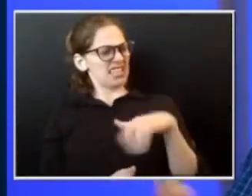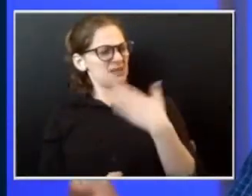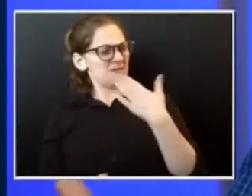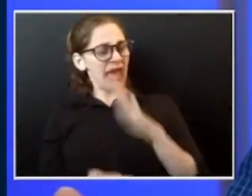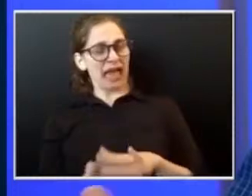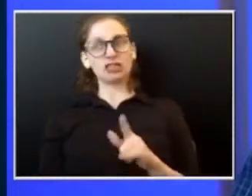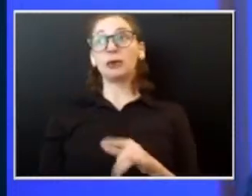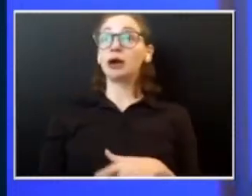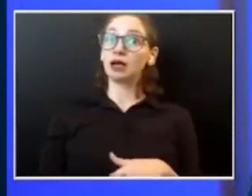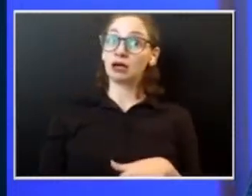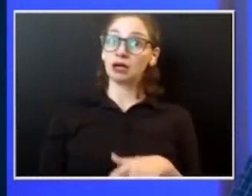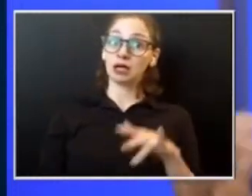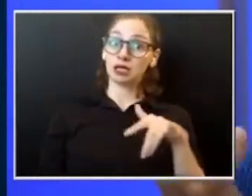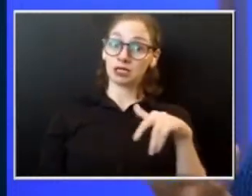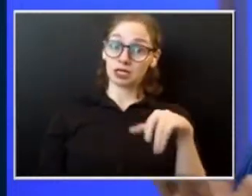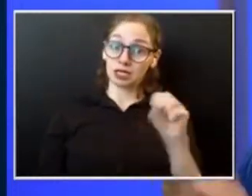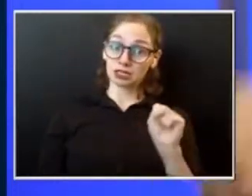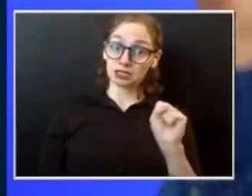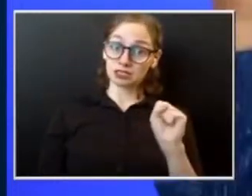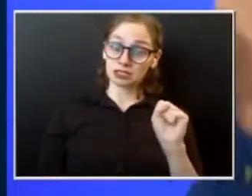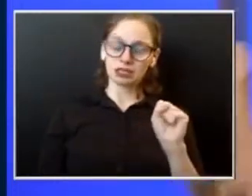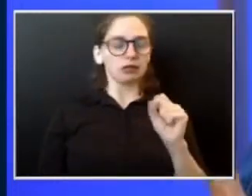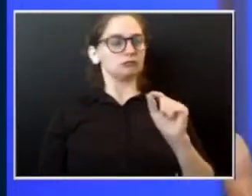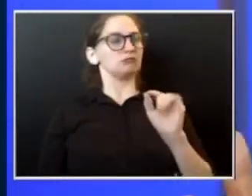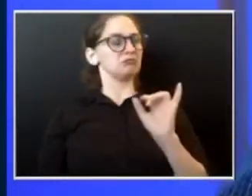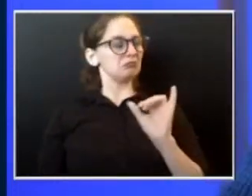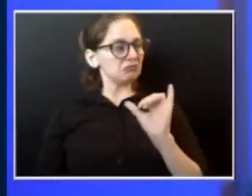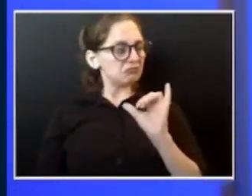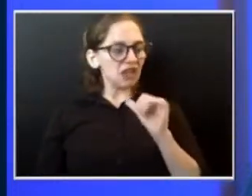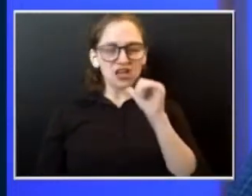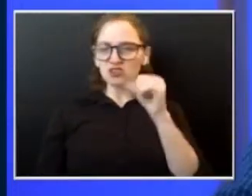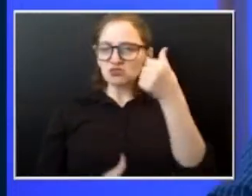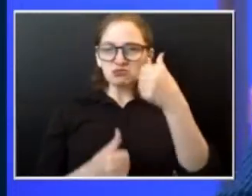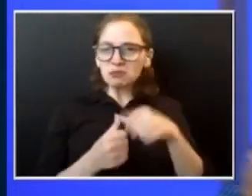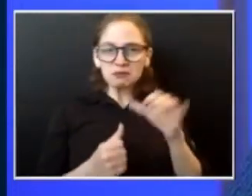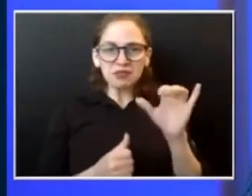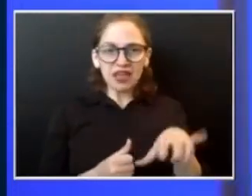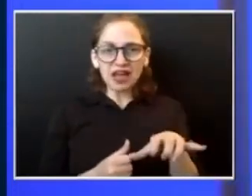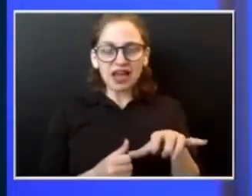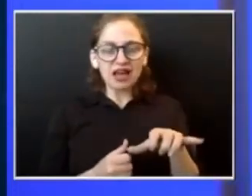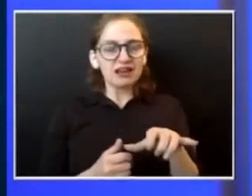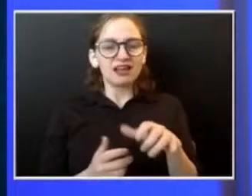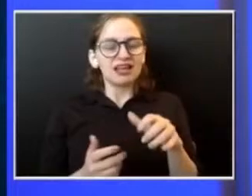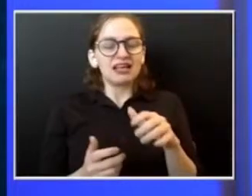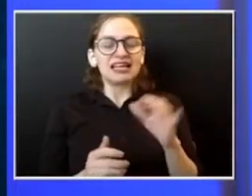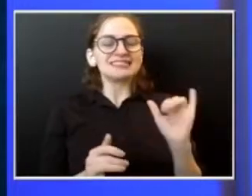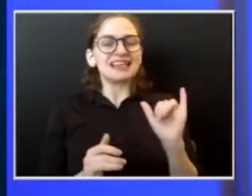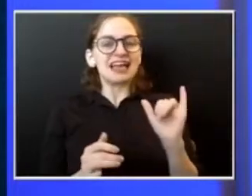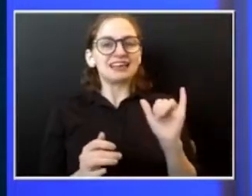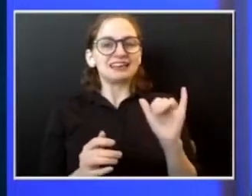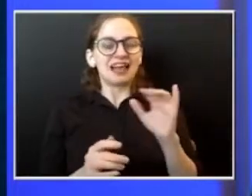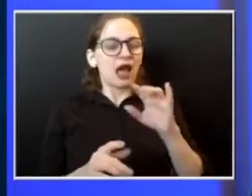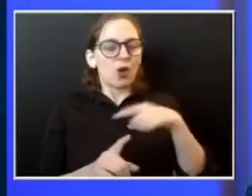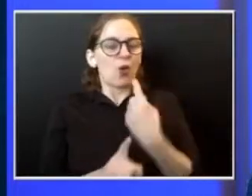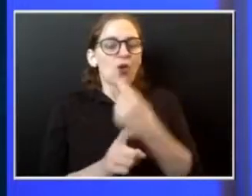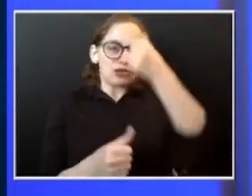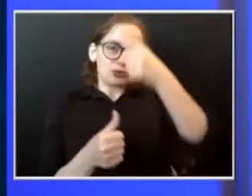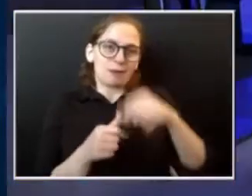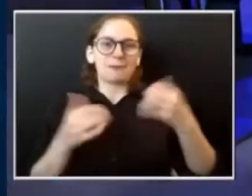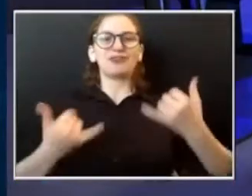You know, it's like, I don't remember that. Yeah. All I remember is now. It's crazy how much energy I have. Yeah.